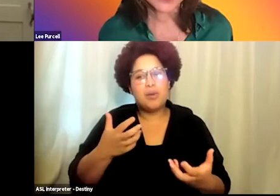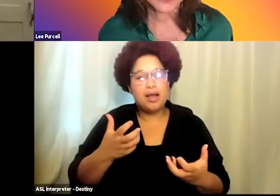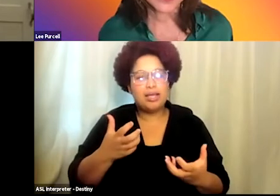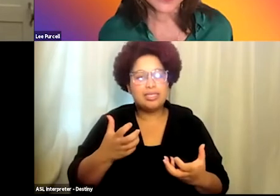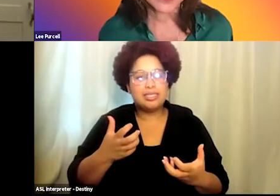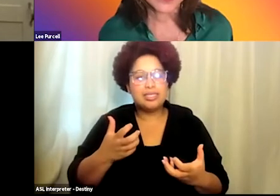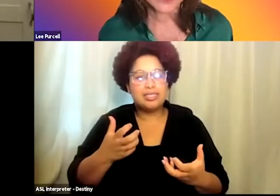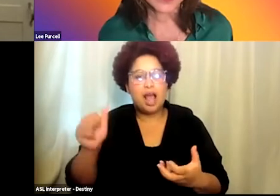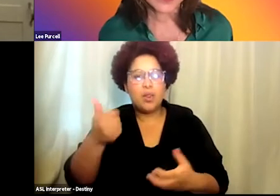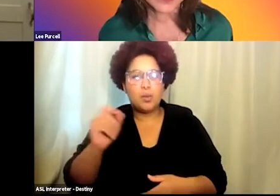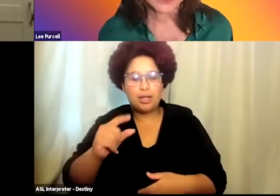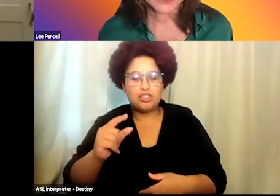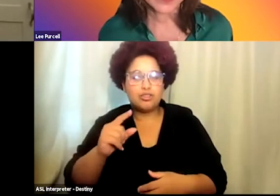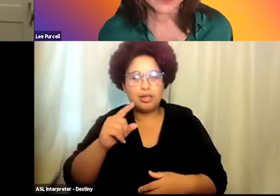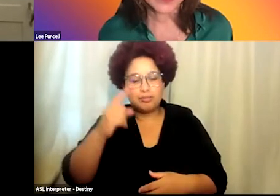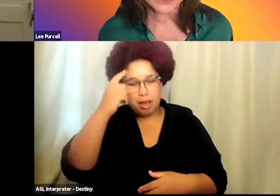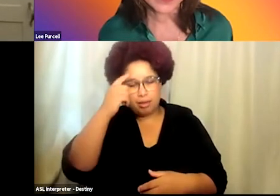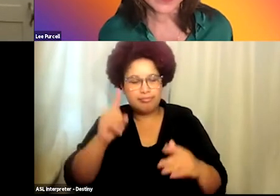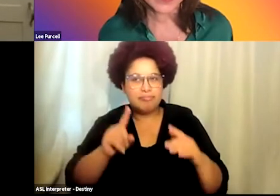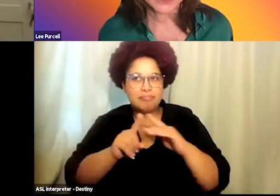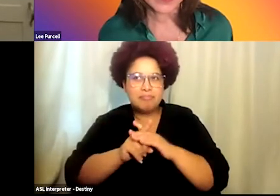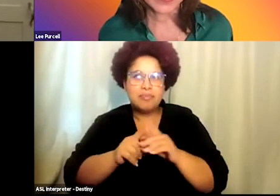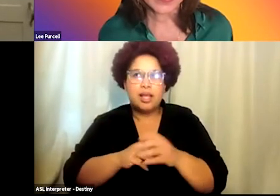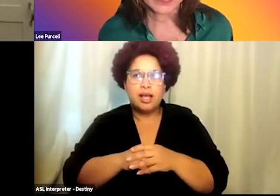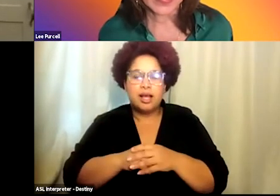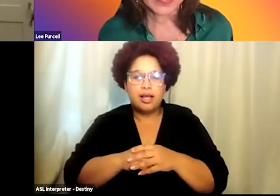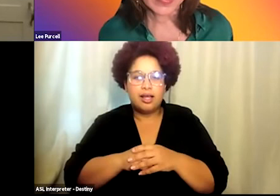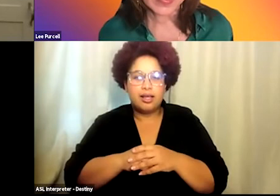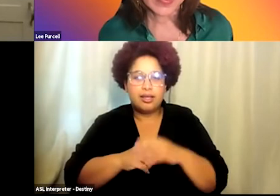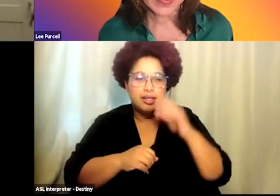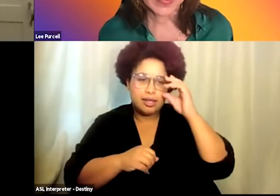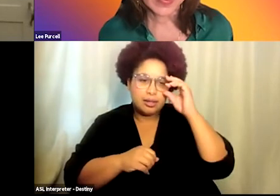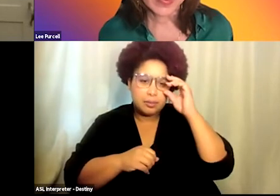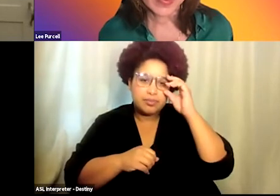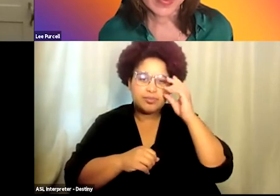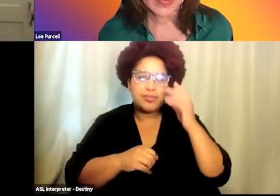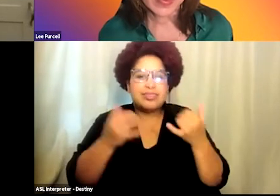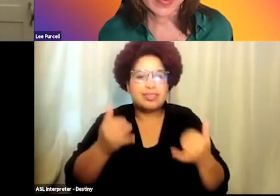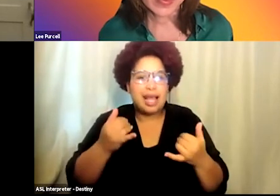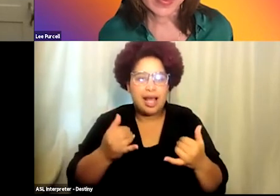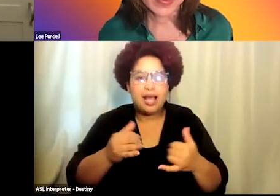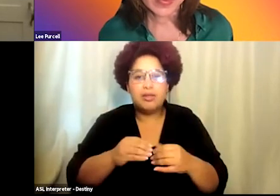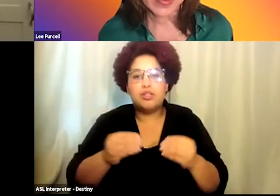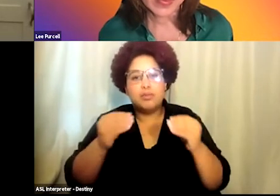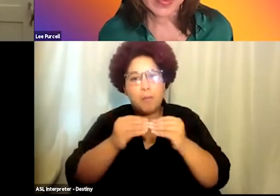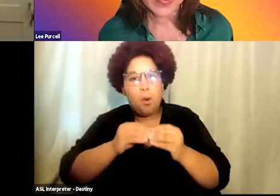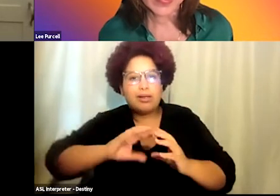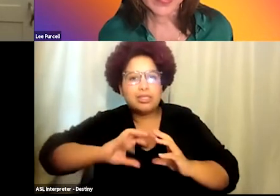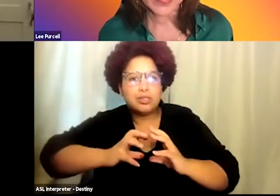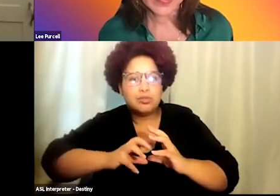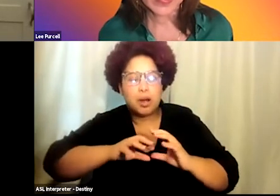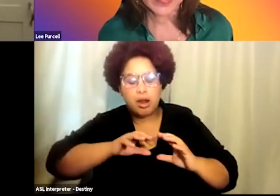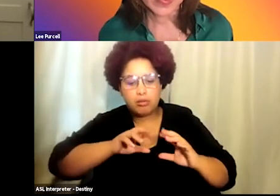brings another question into my mind because these days, you know, we're exploring intersectionality and